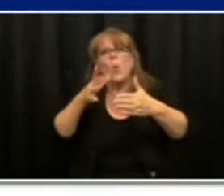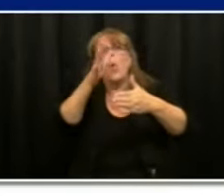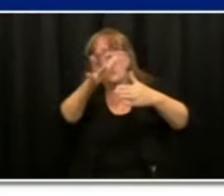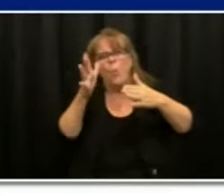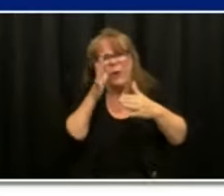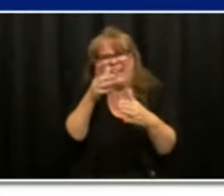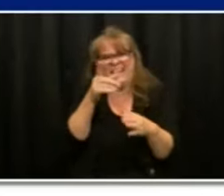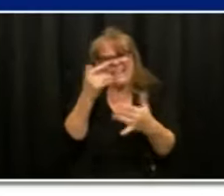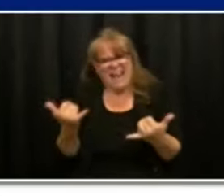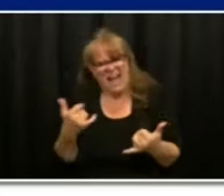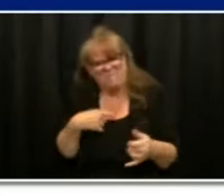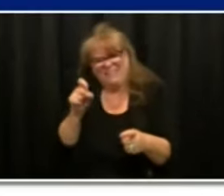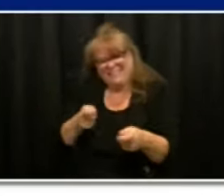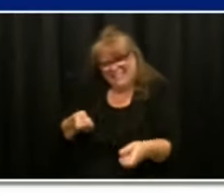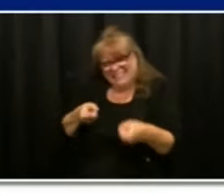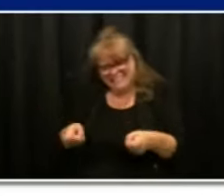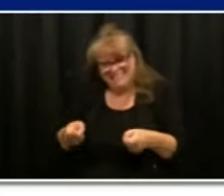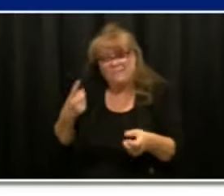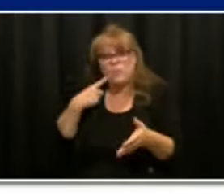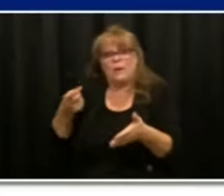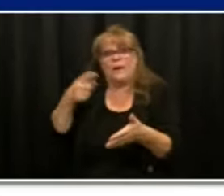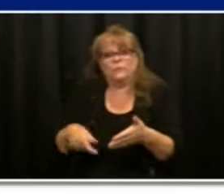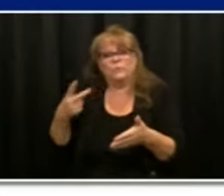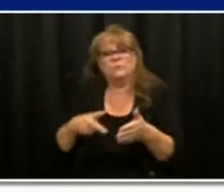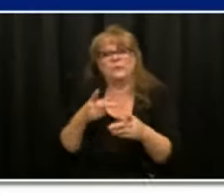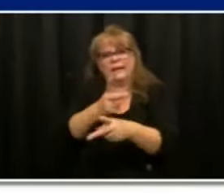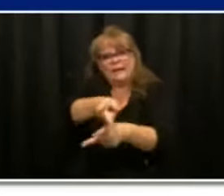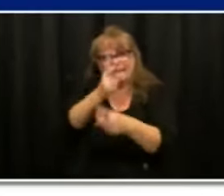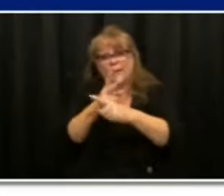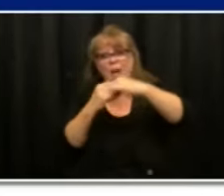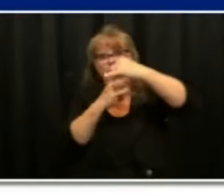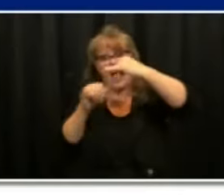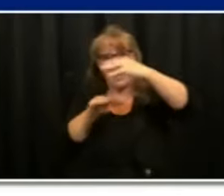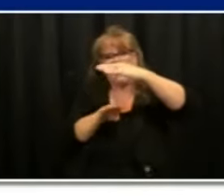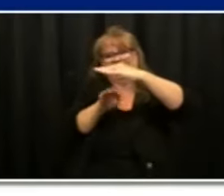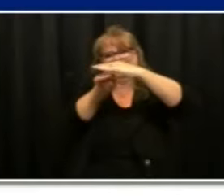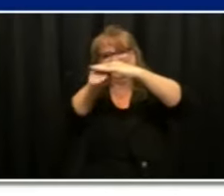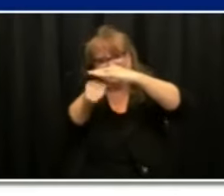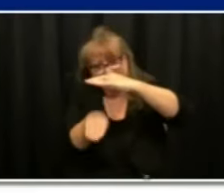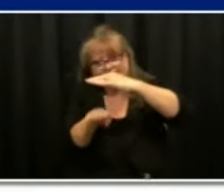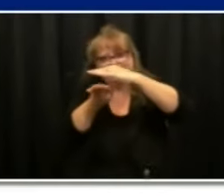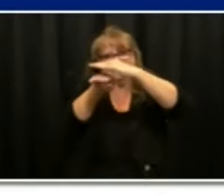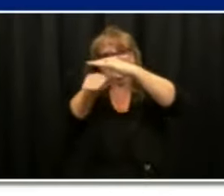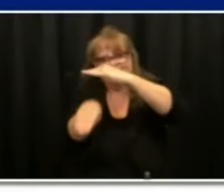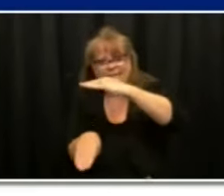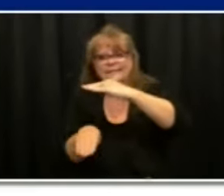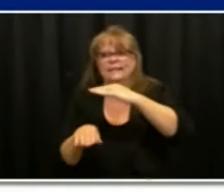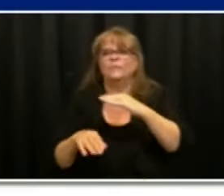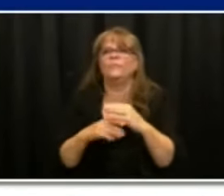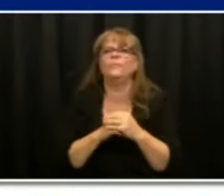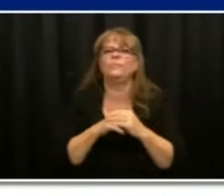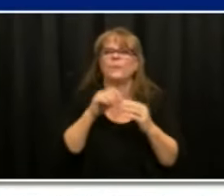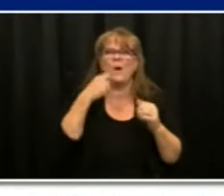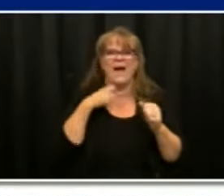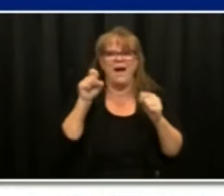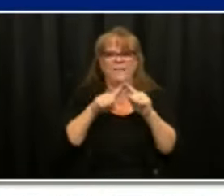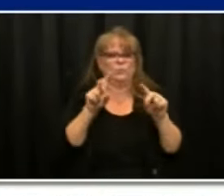cushion, avoid significant strain, and ensure that we can avoid use of alternate care sites and strategies. Next